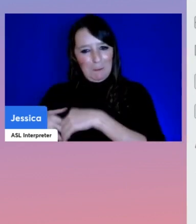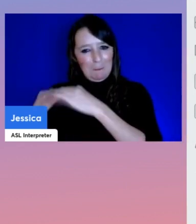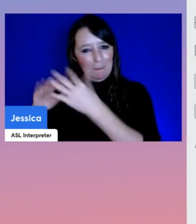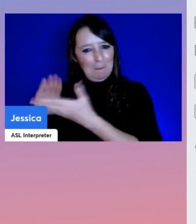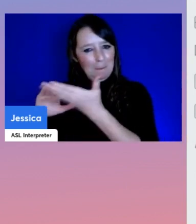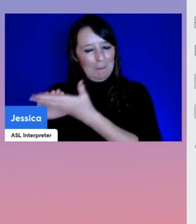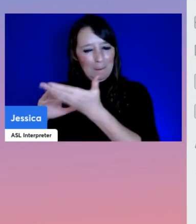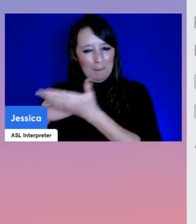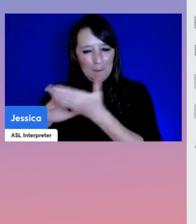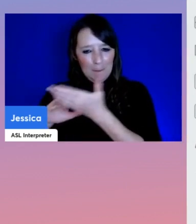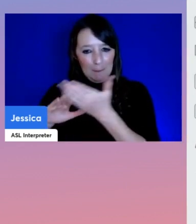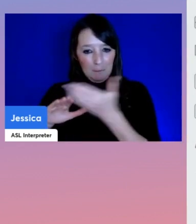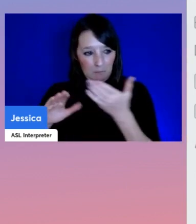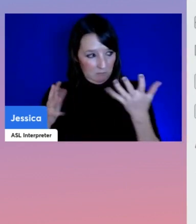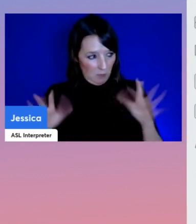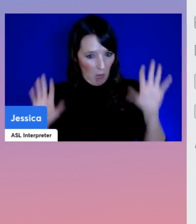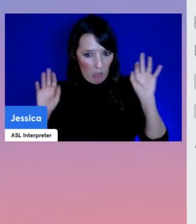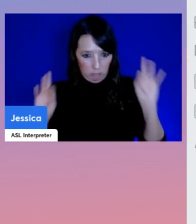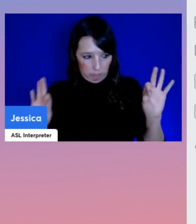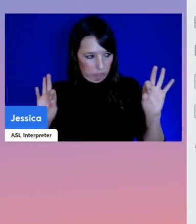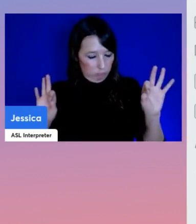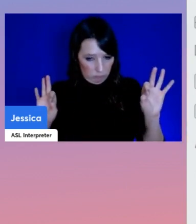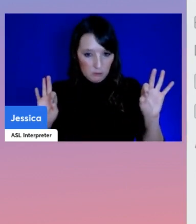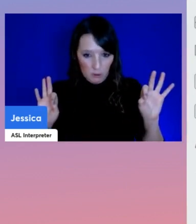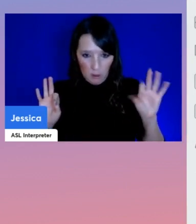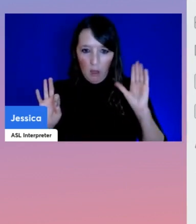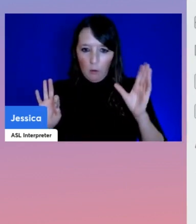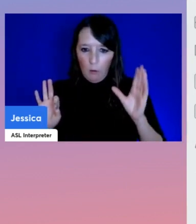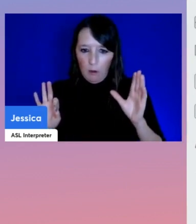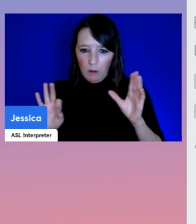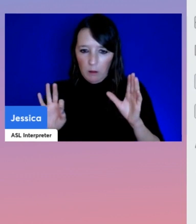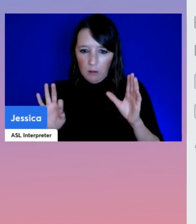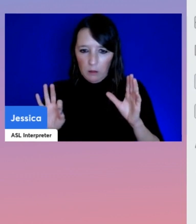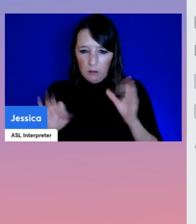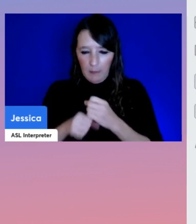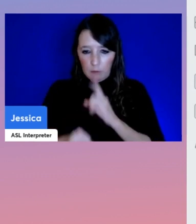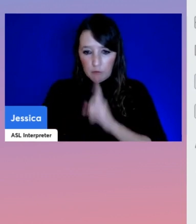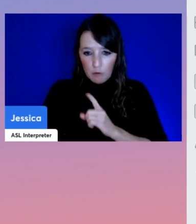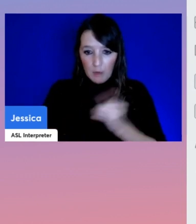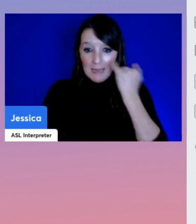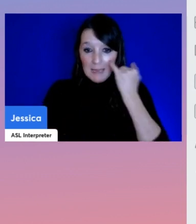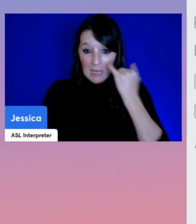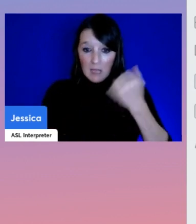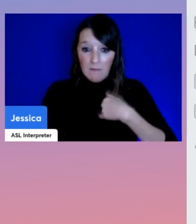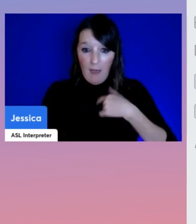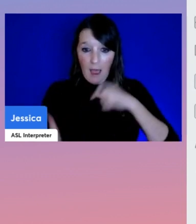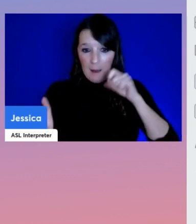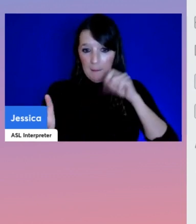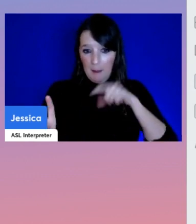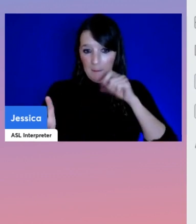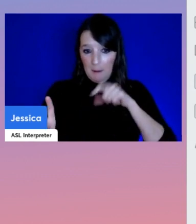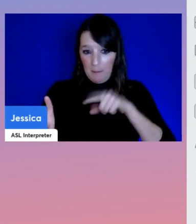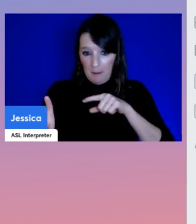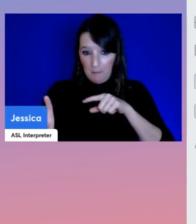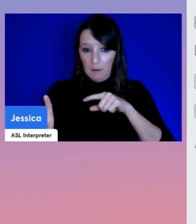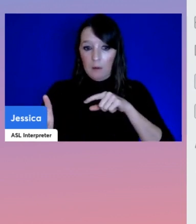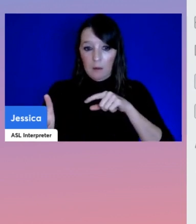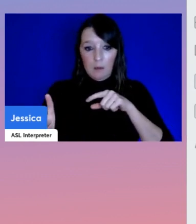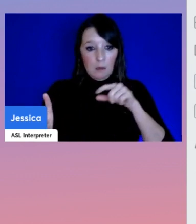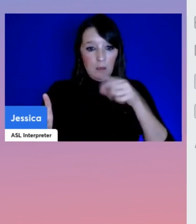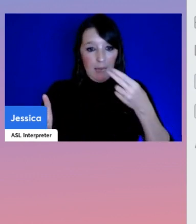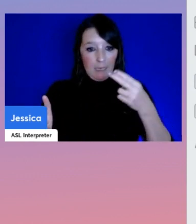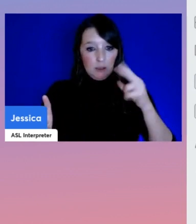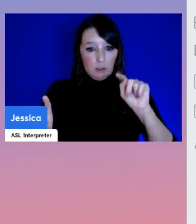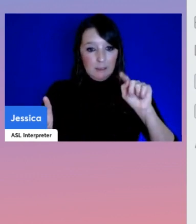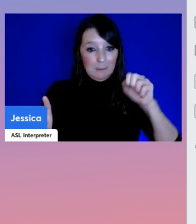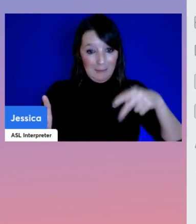Once that is done, I'm making sure that if I send a HTTP request to my traffic manager, then indeed I'm